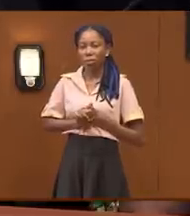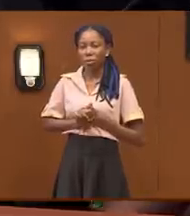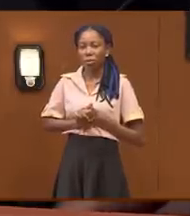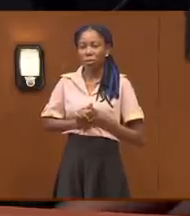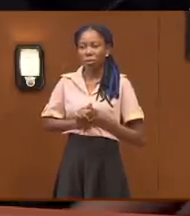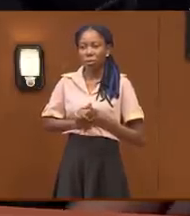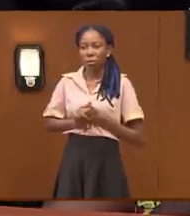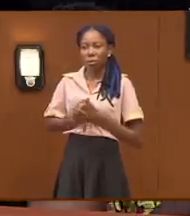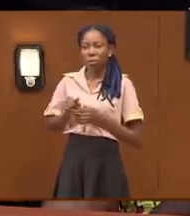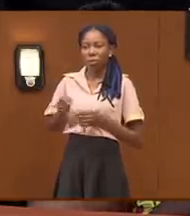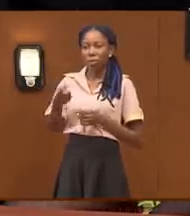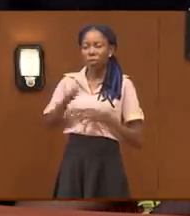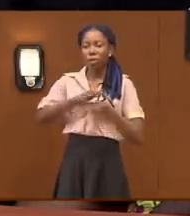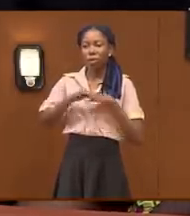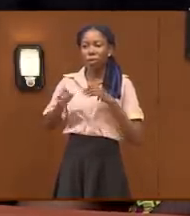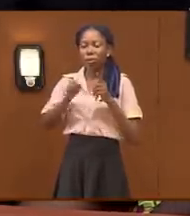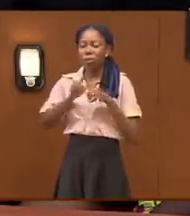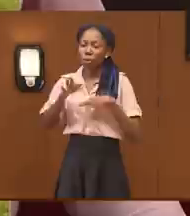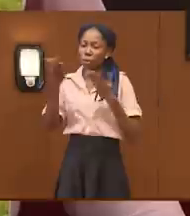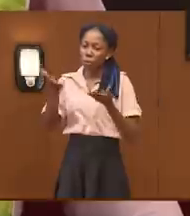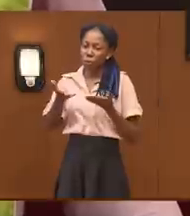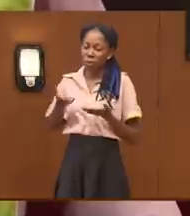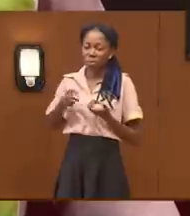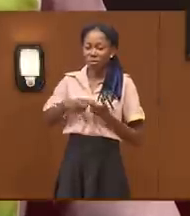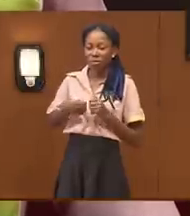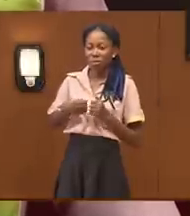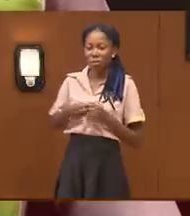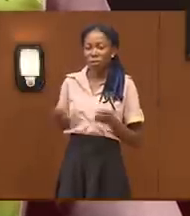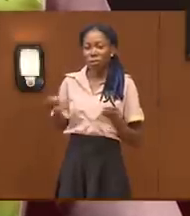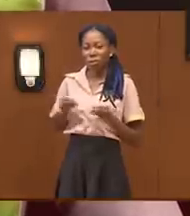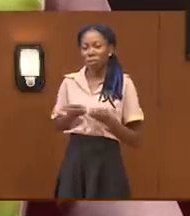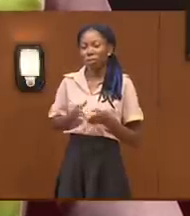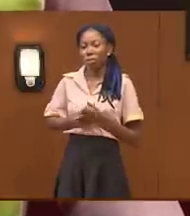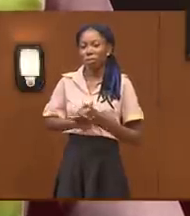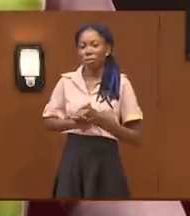I'm not even praying that it will be up to that at that time.